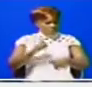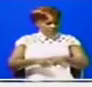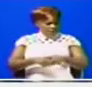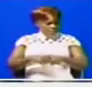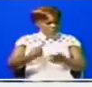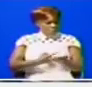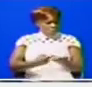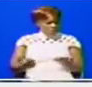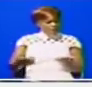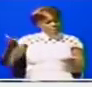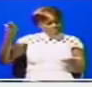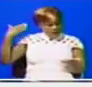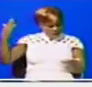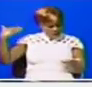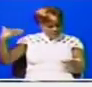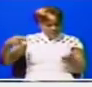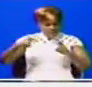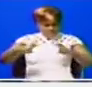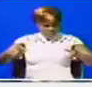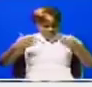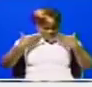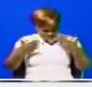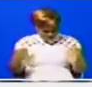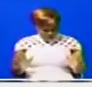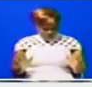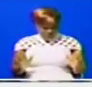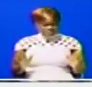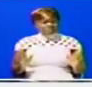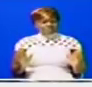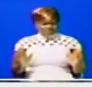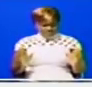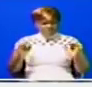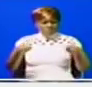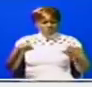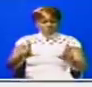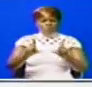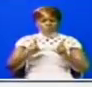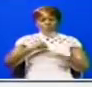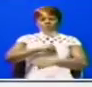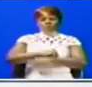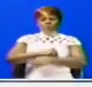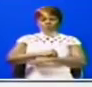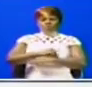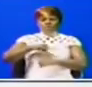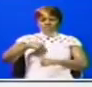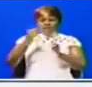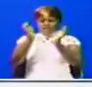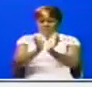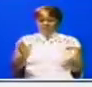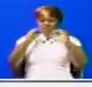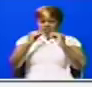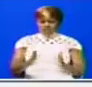week. When the investigations are concluded, it is likely that we will deregister the school. We shall deal with these